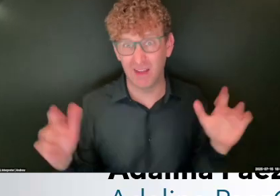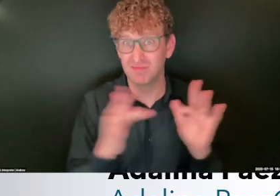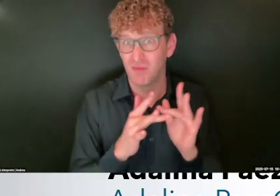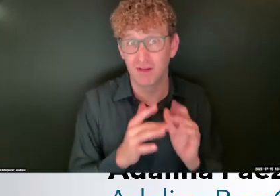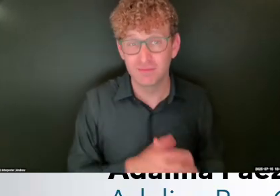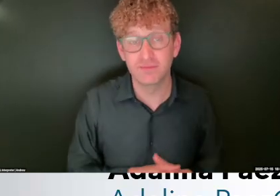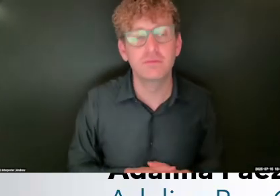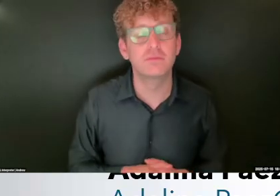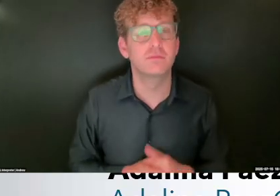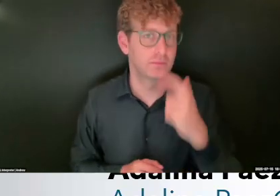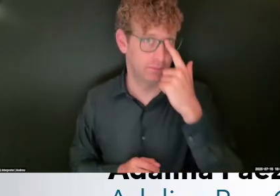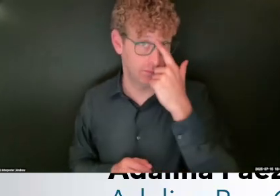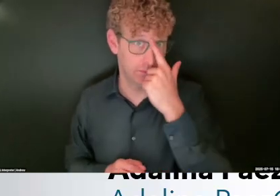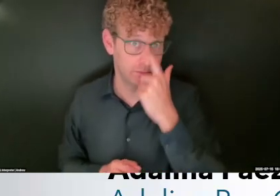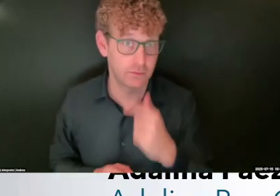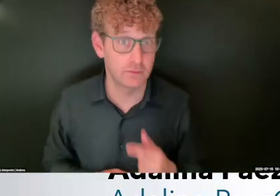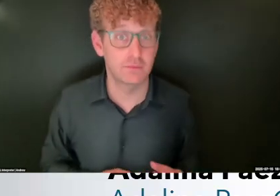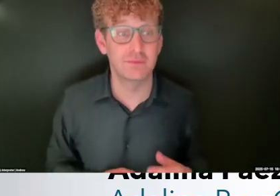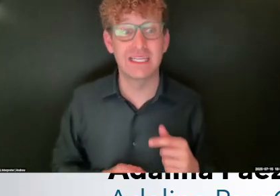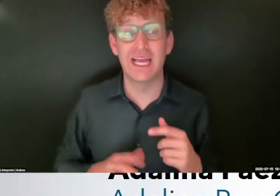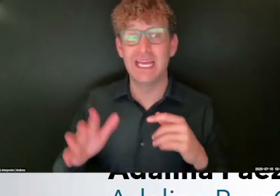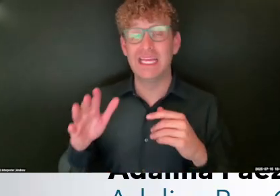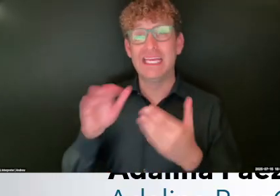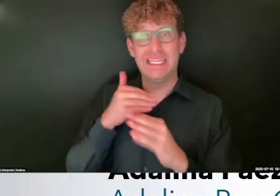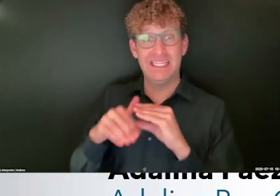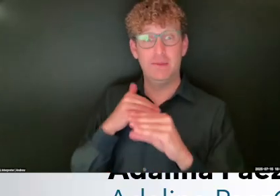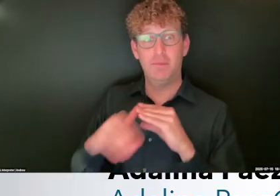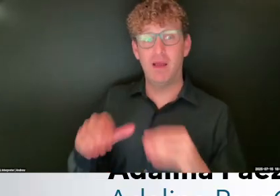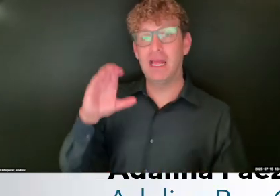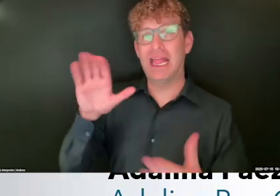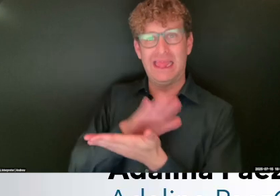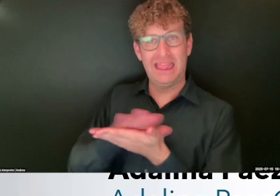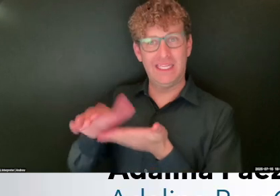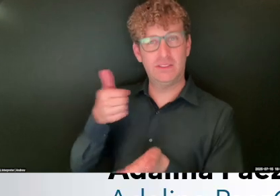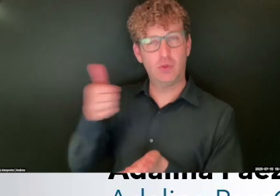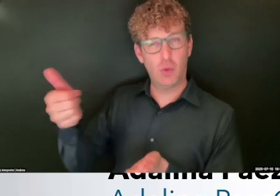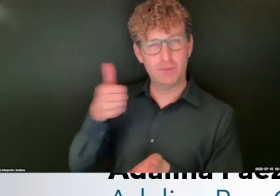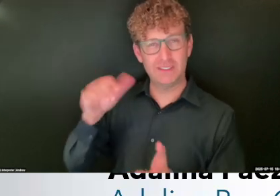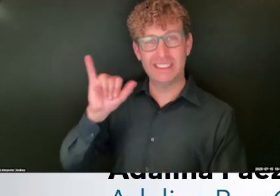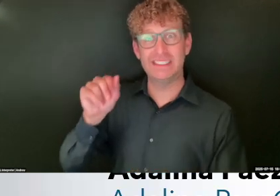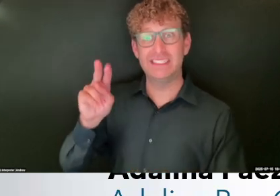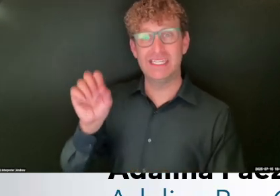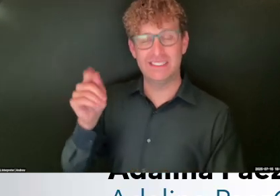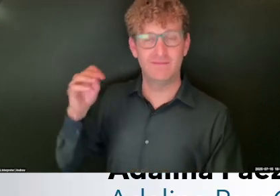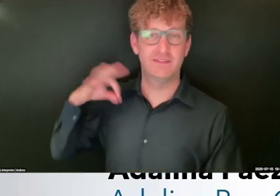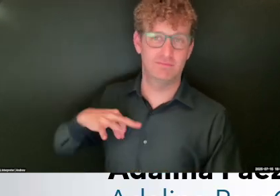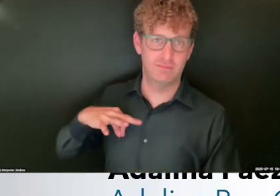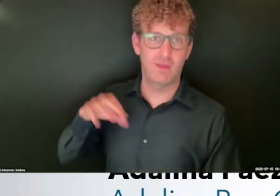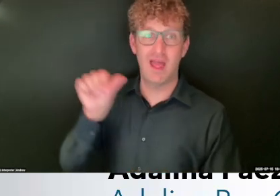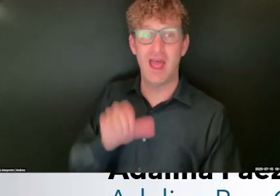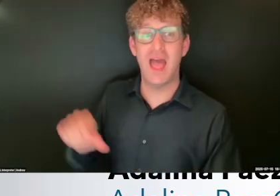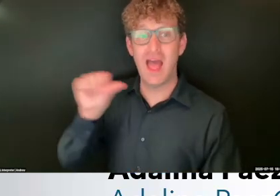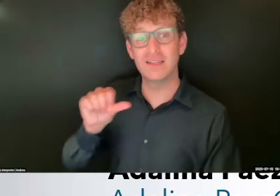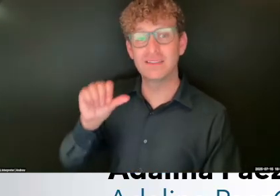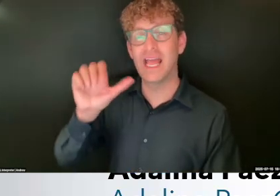The email at the Clean Transportation Incentives at CARB or at arb.ca.gov. I'll